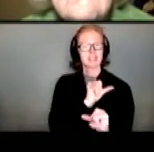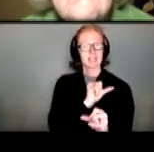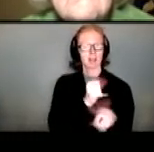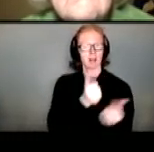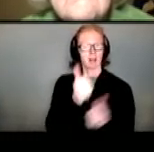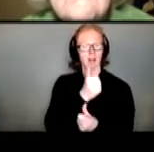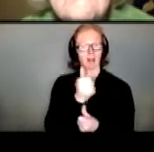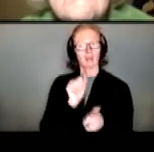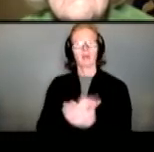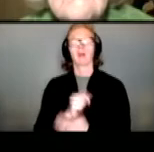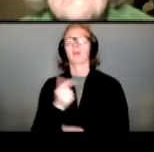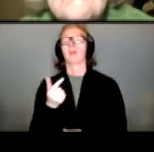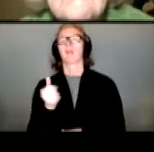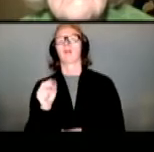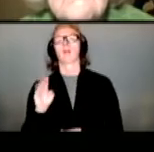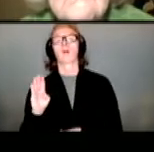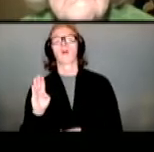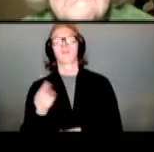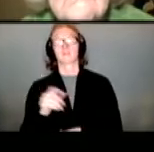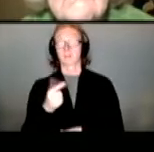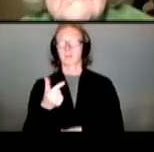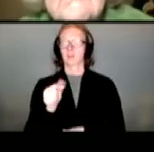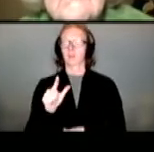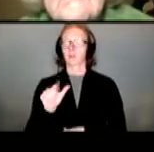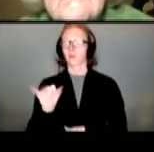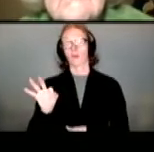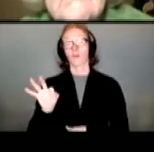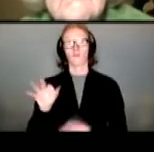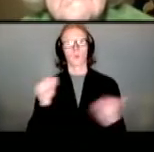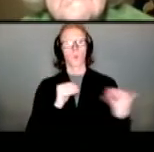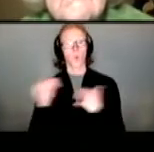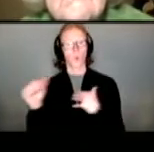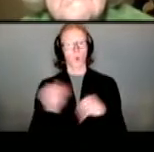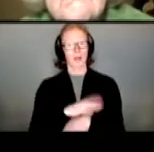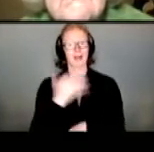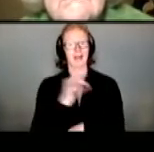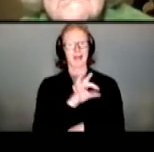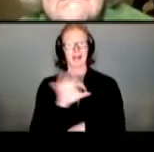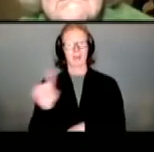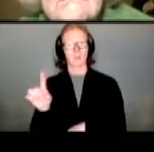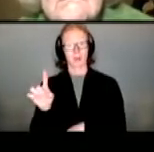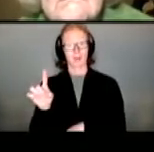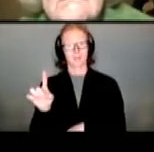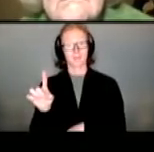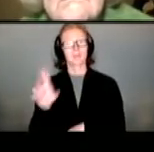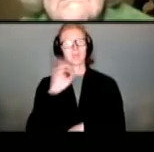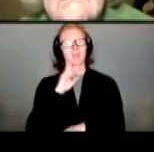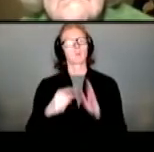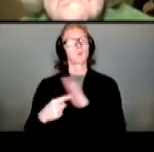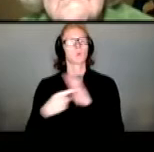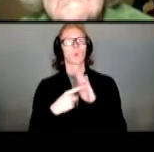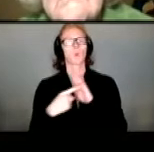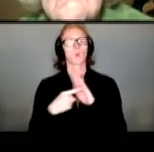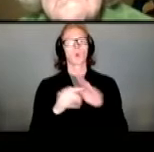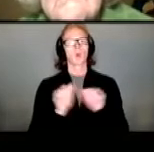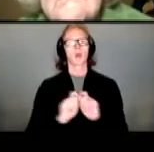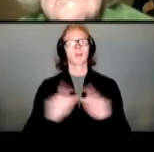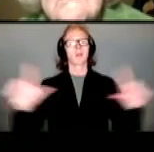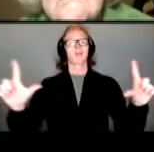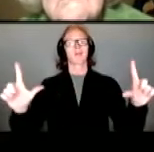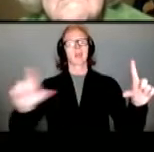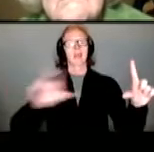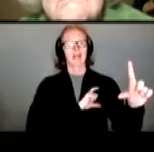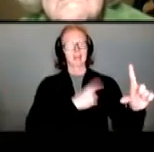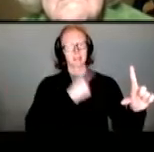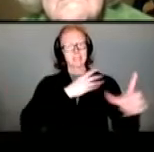the Gulf War in 1991, where Veterans for Peace were shining a slideshow on the short side of a warship, and the cops told them to